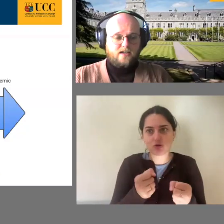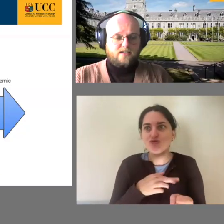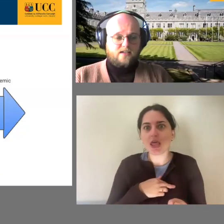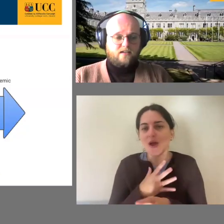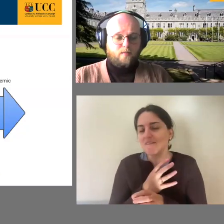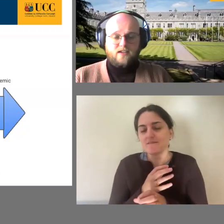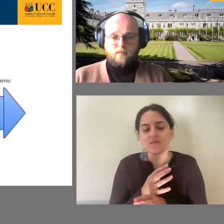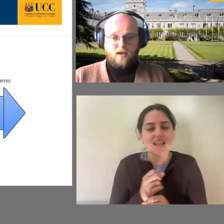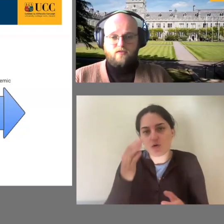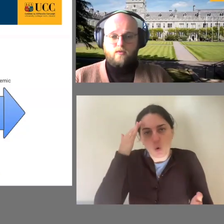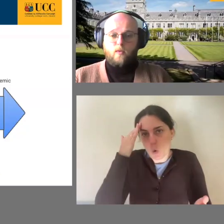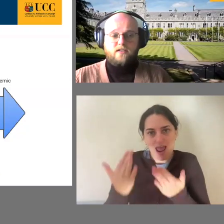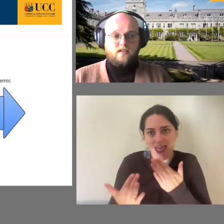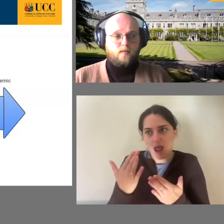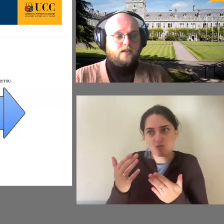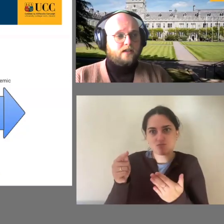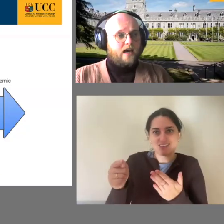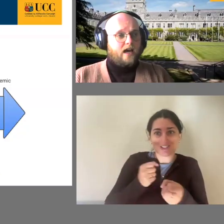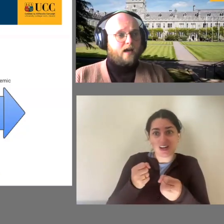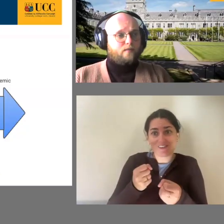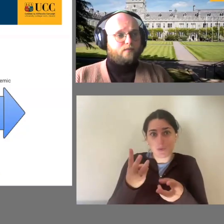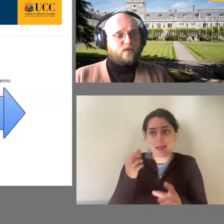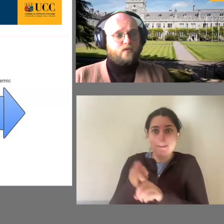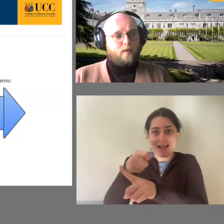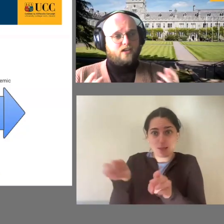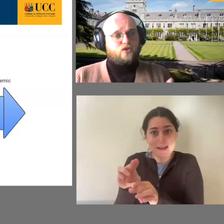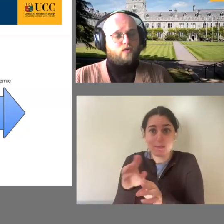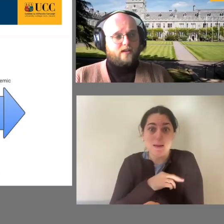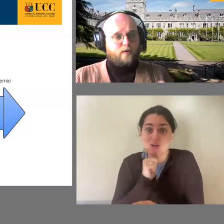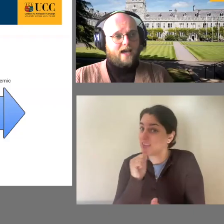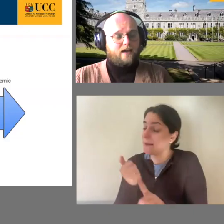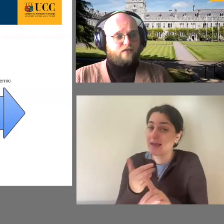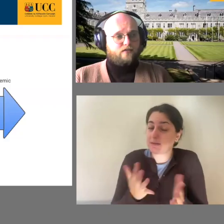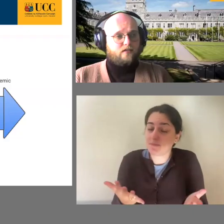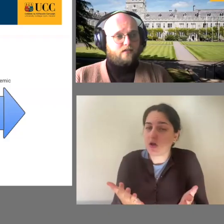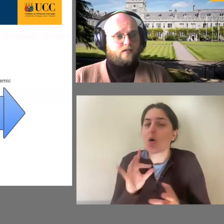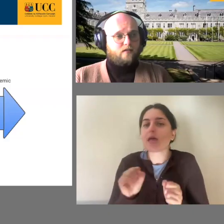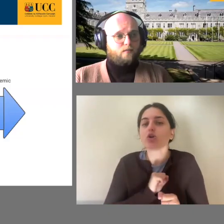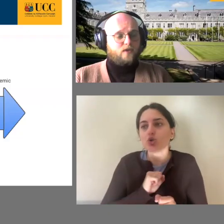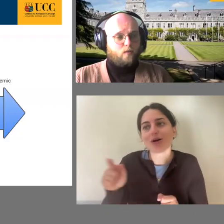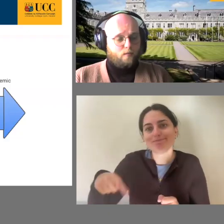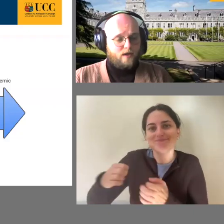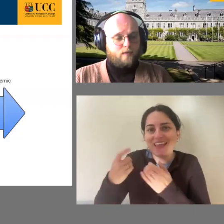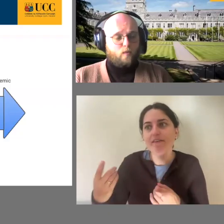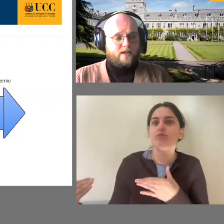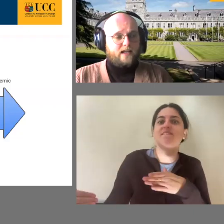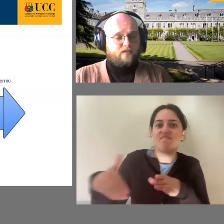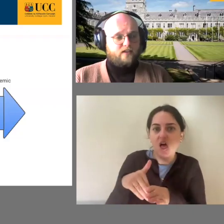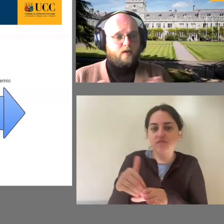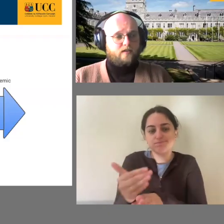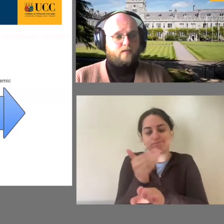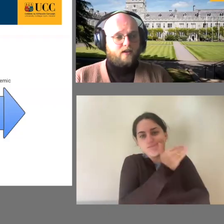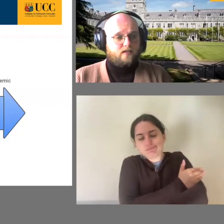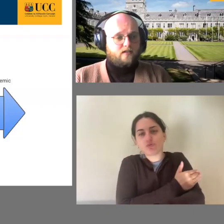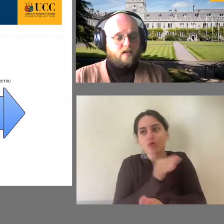actually necessarily be as impactful as we want it to be. So making sure that we have people with that